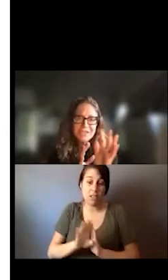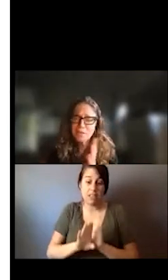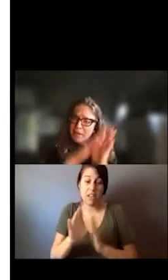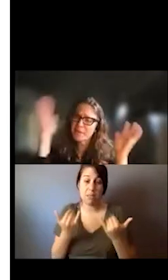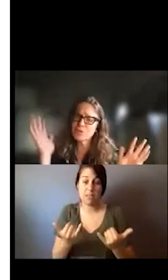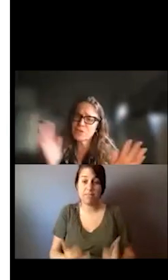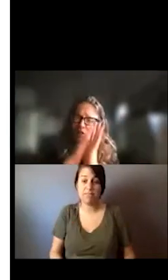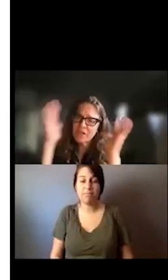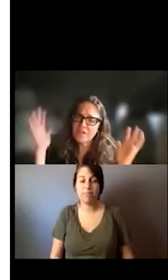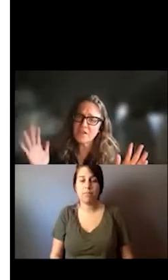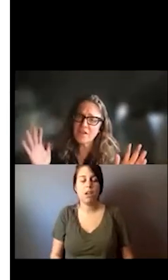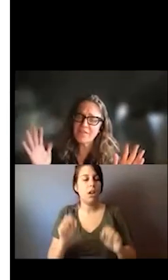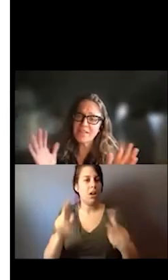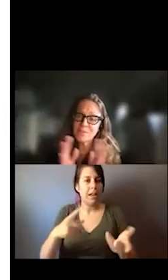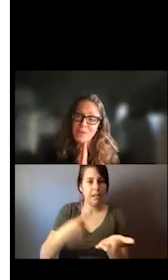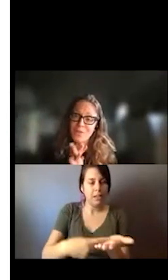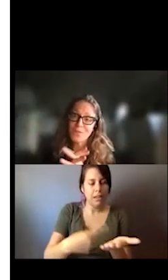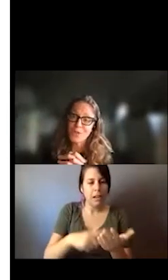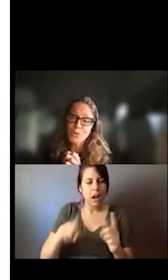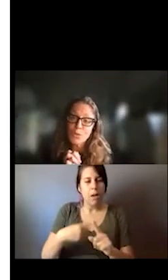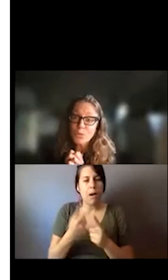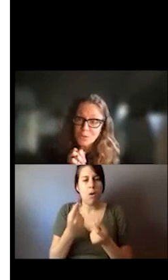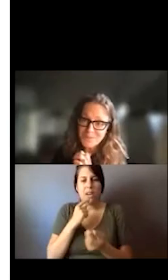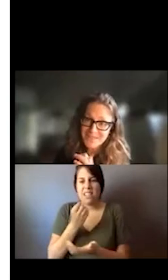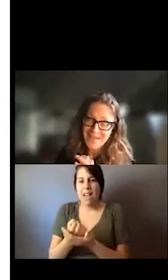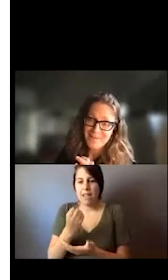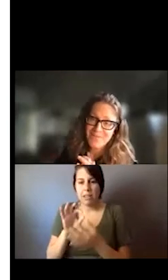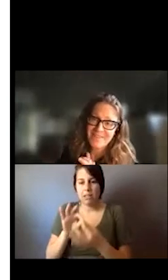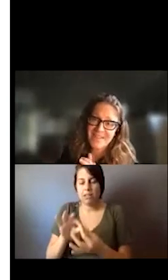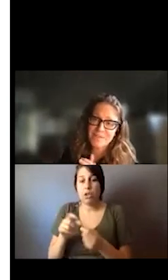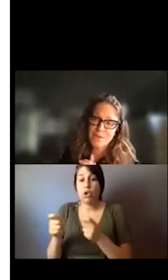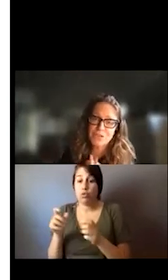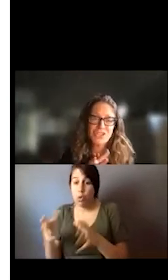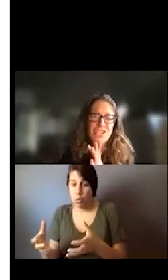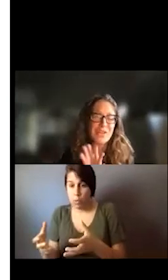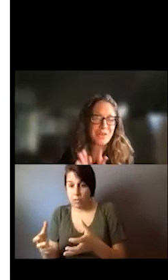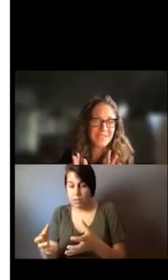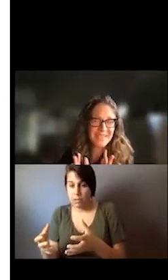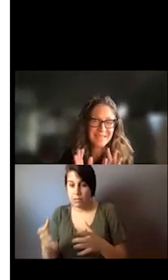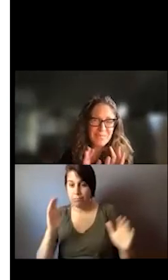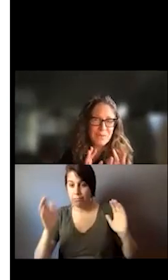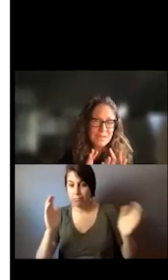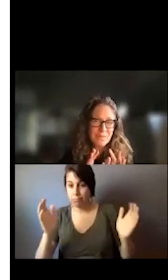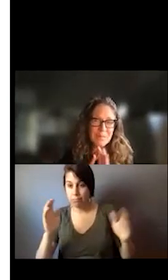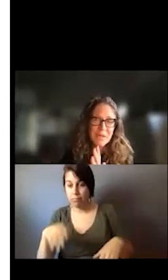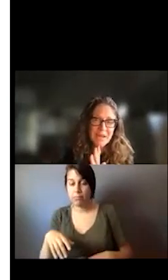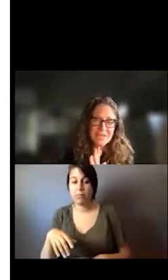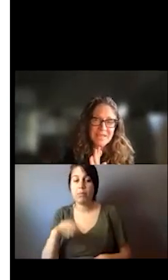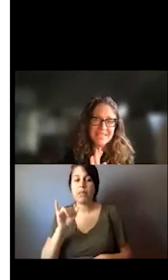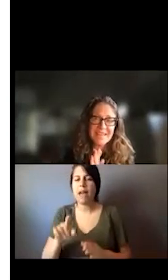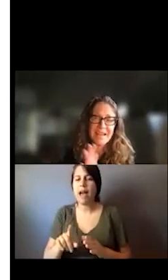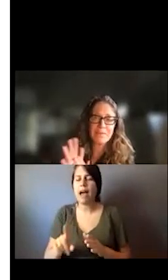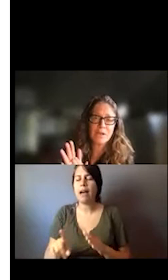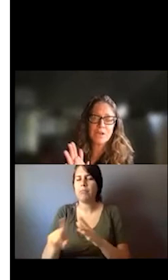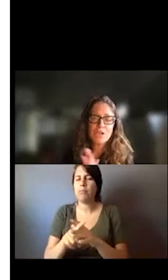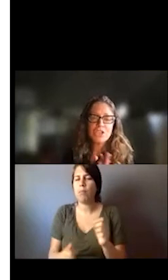going to talk just a little bit about sort of the evidence with control groups that has emerged just generally mostly in primary